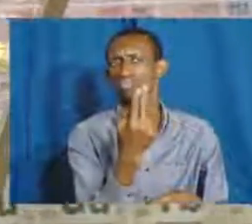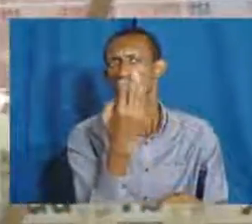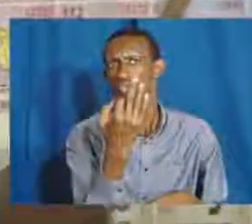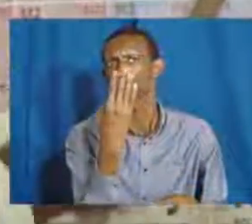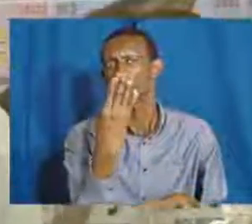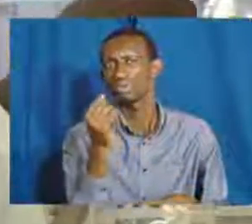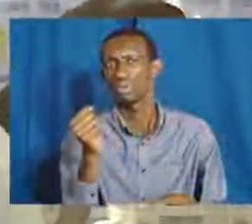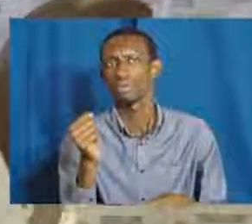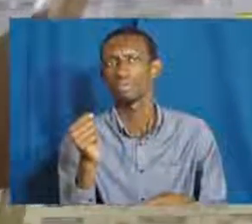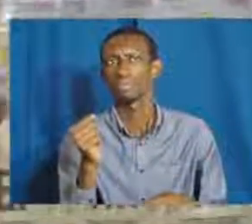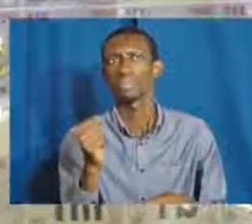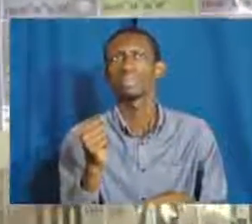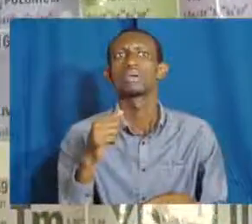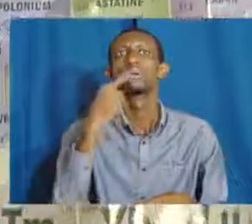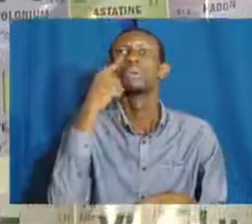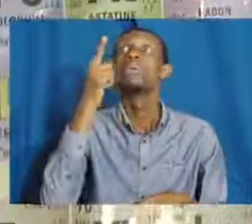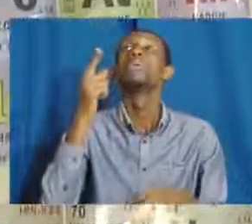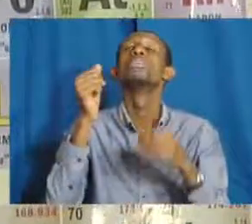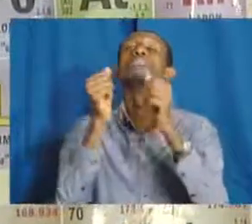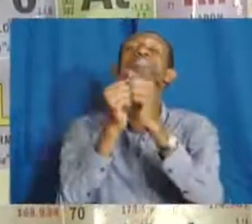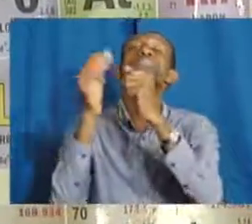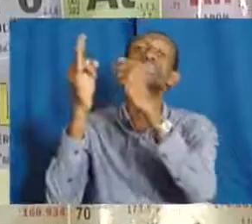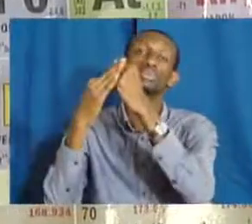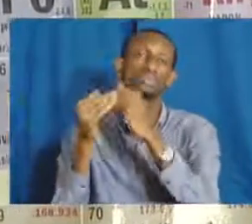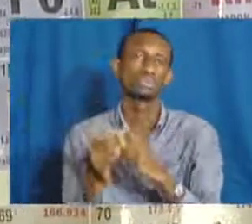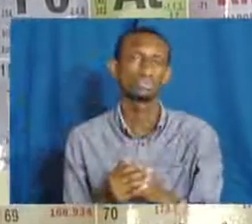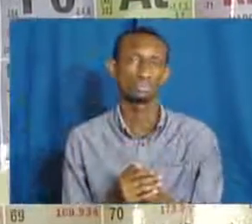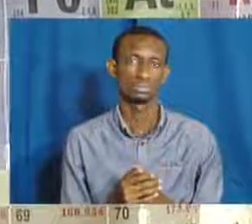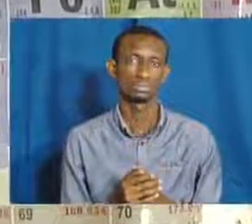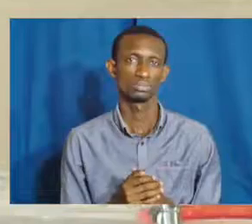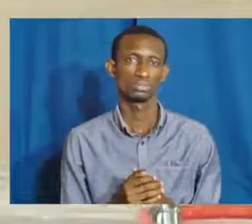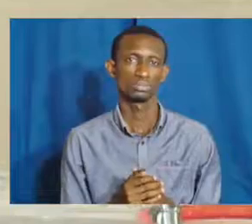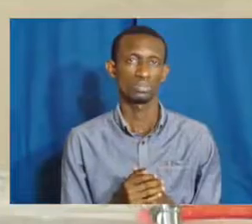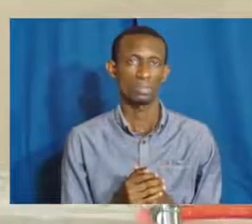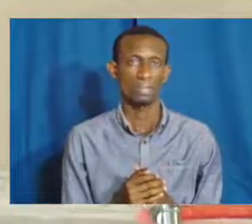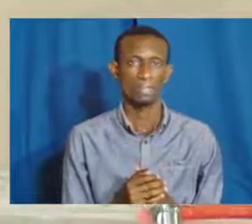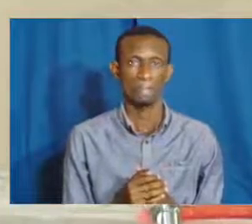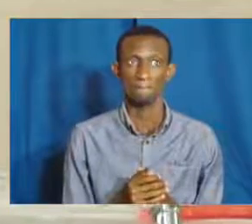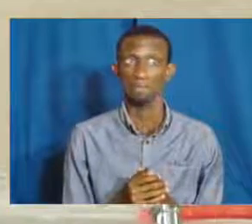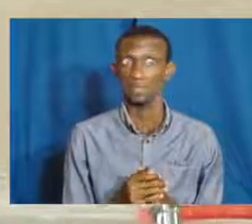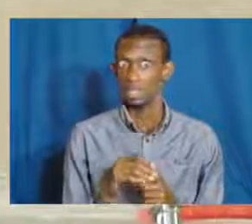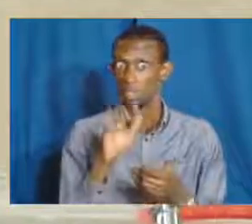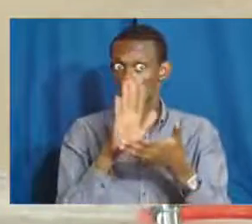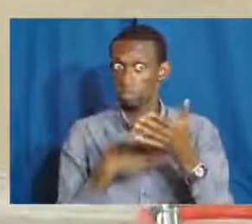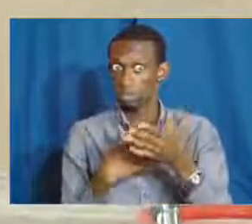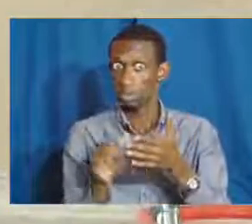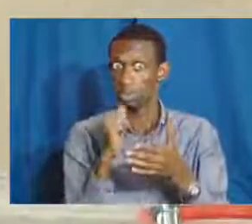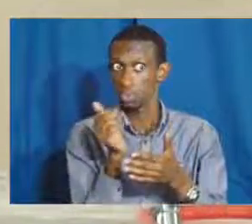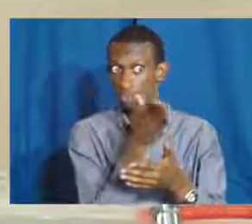to 12, and you are going up to the 18. So Mendeleev's periodic table didn't